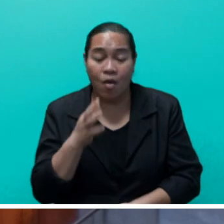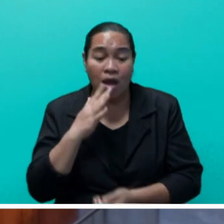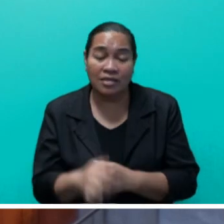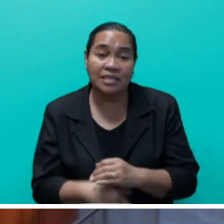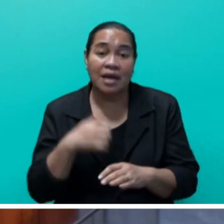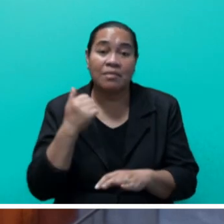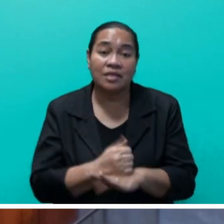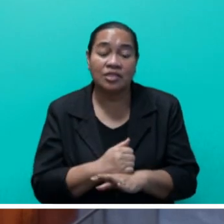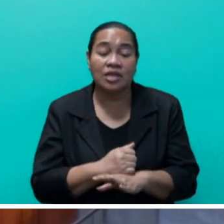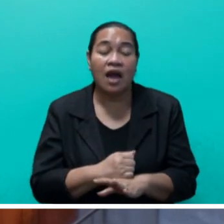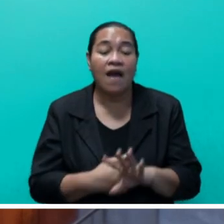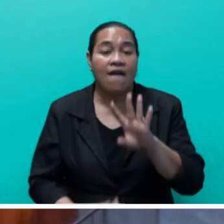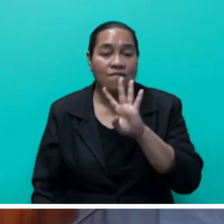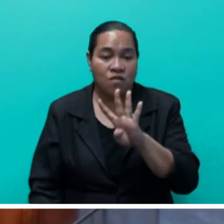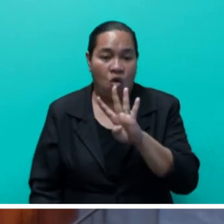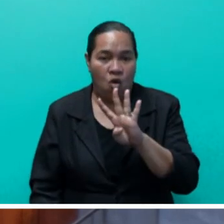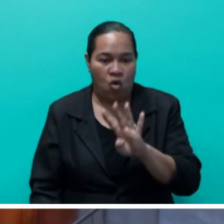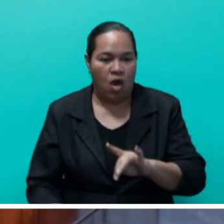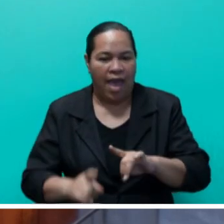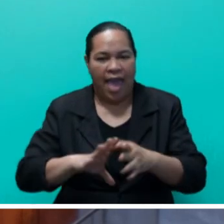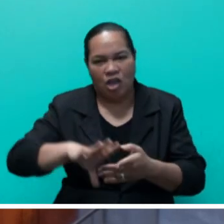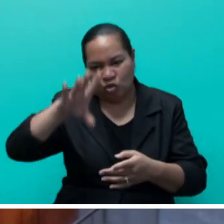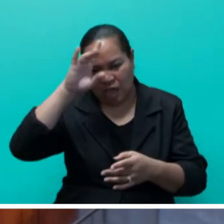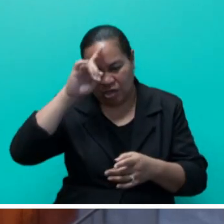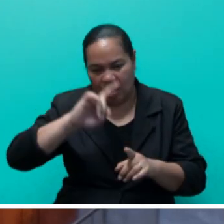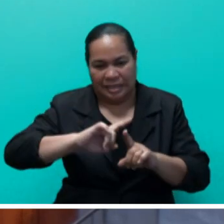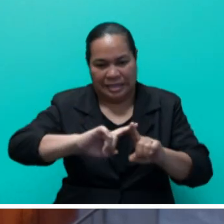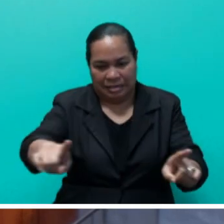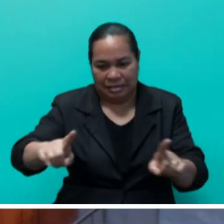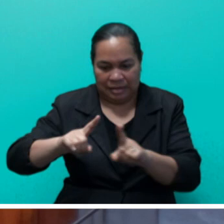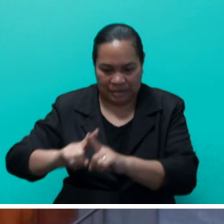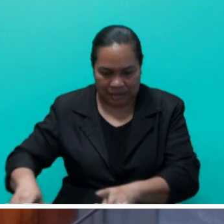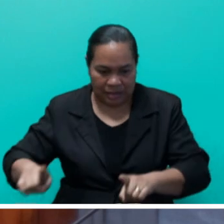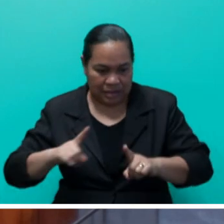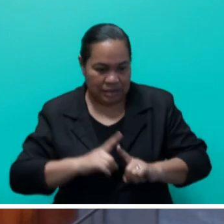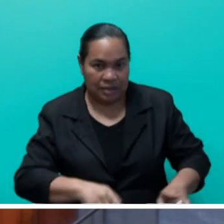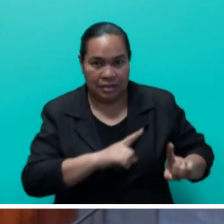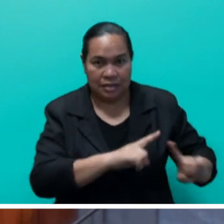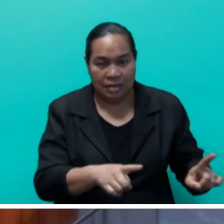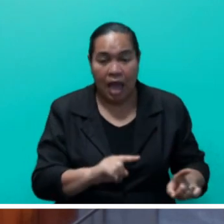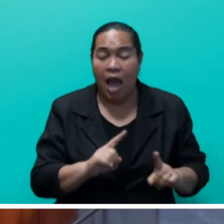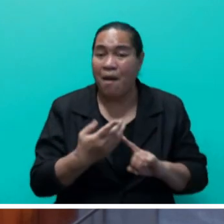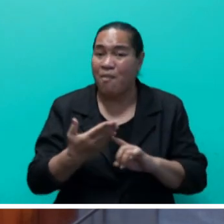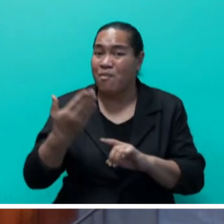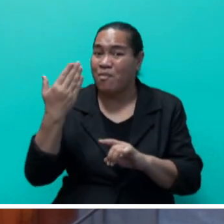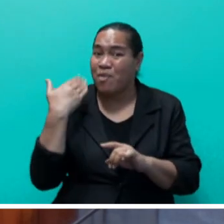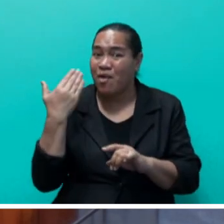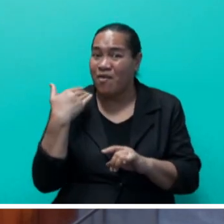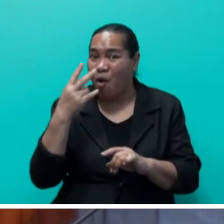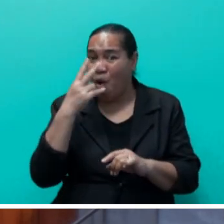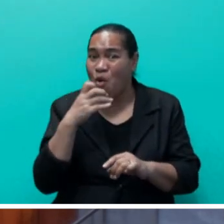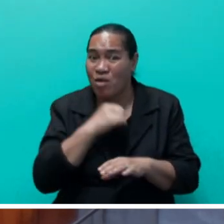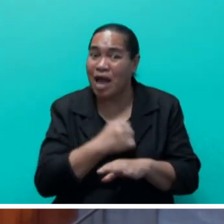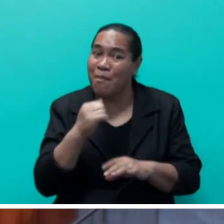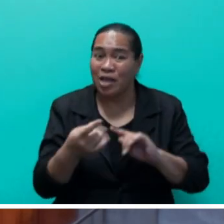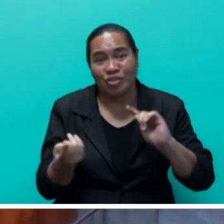the 4 education divisions. However, due to the previous government's reform of the